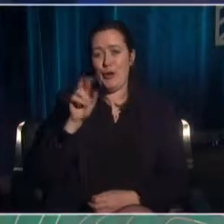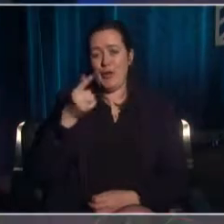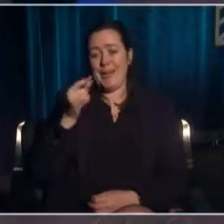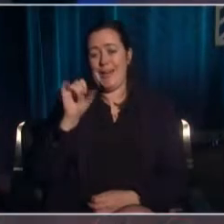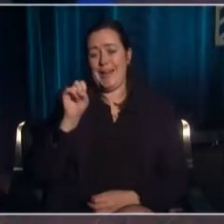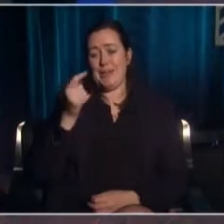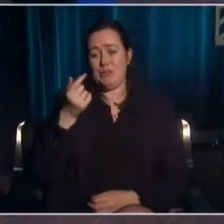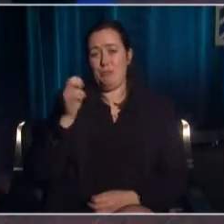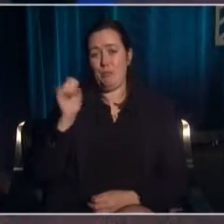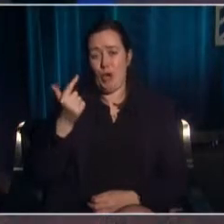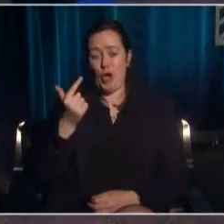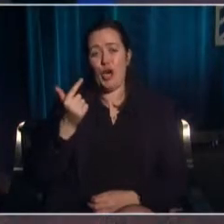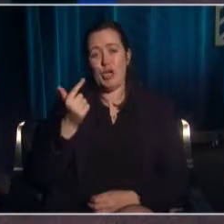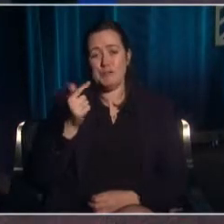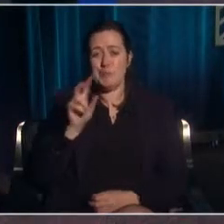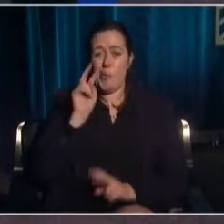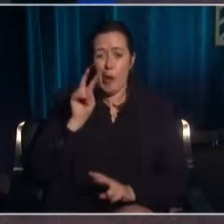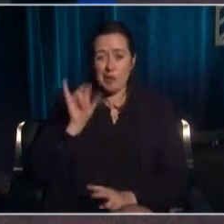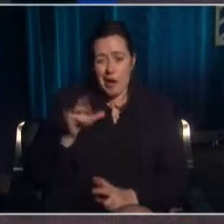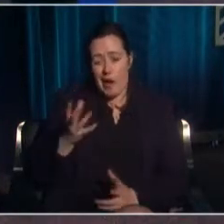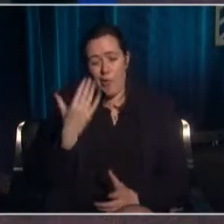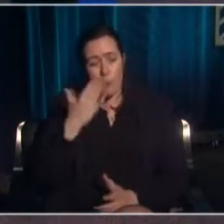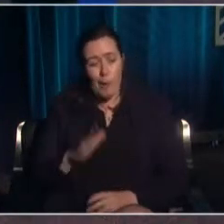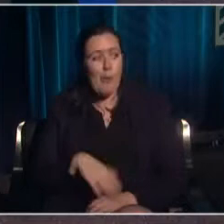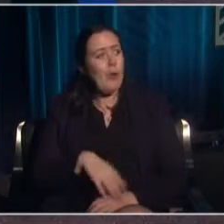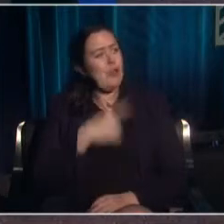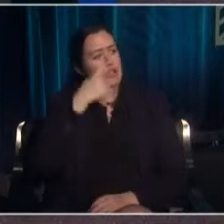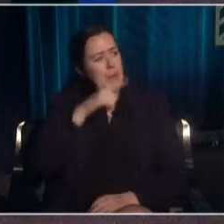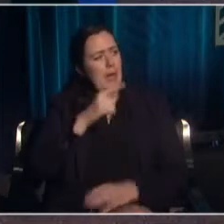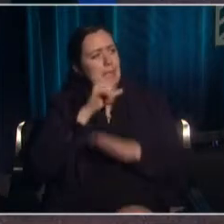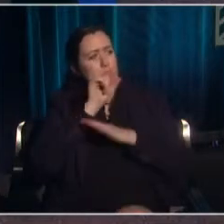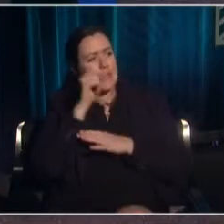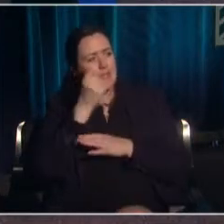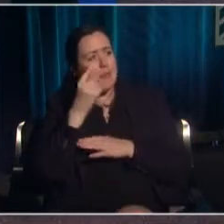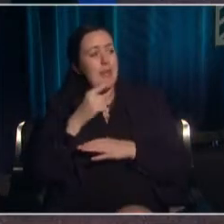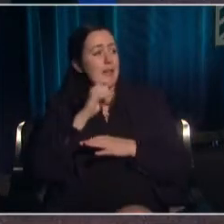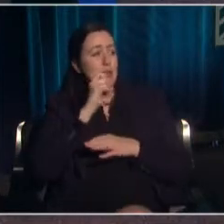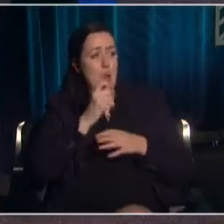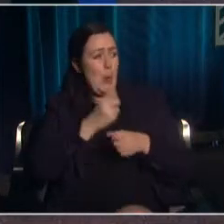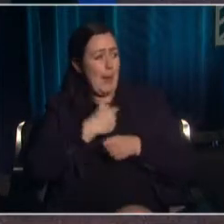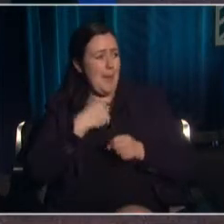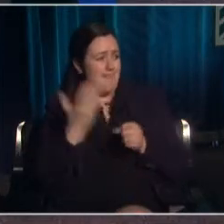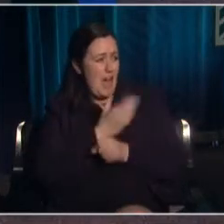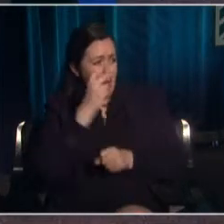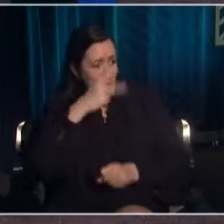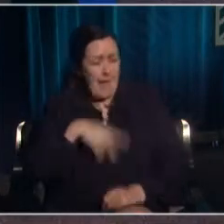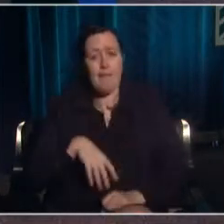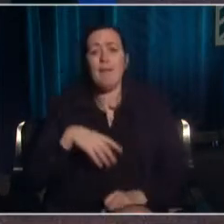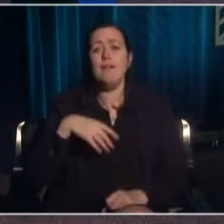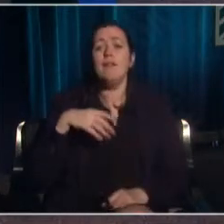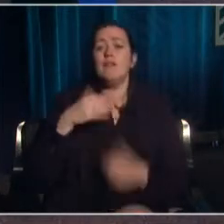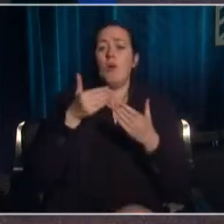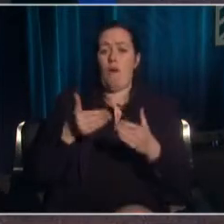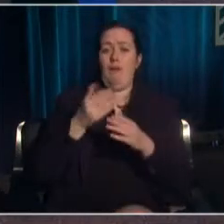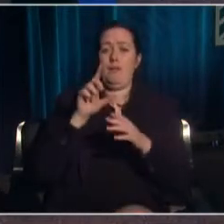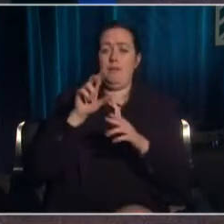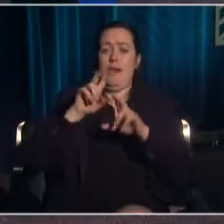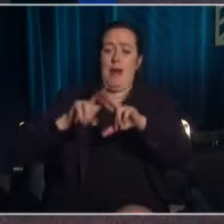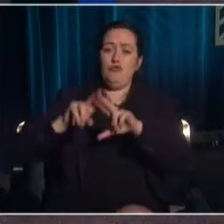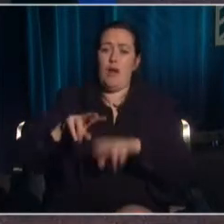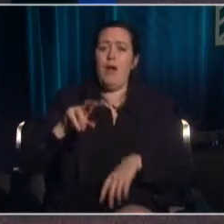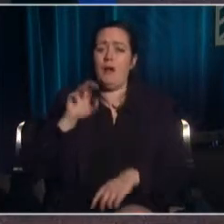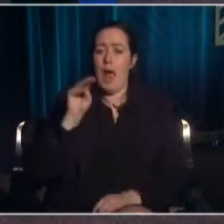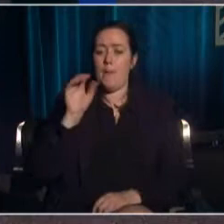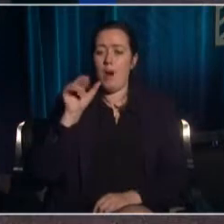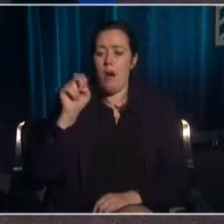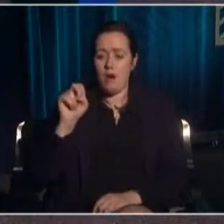Twitter page, don't get me fired, and everyone send a tweet, hashtag MCON, because you all can be the foot soldiers in spreading this message.